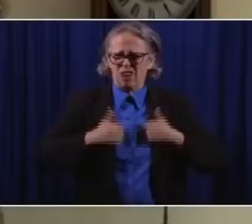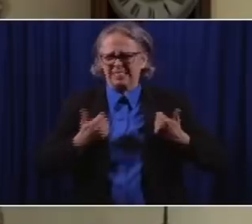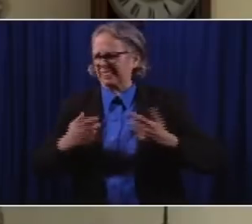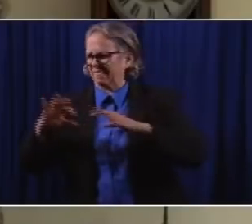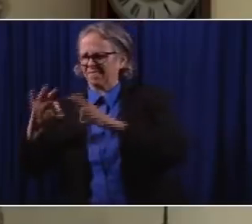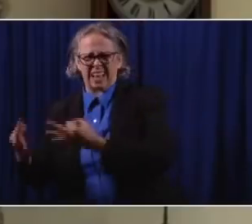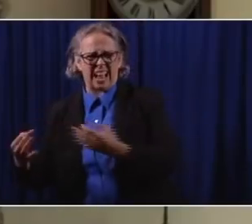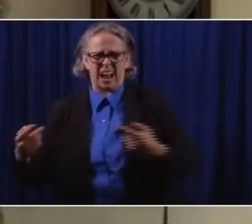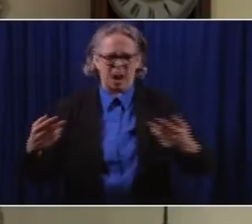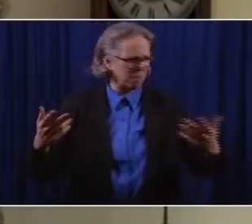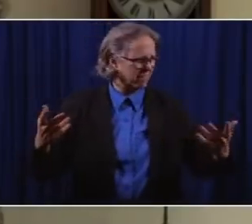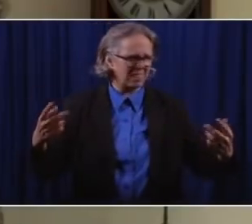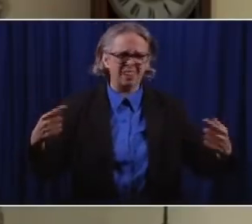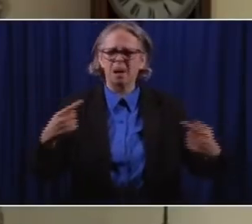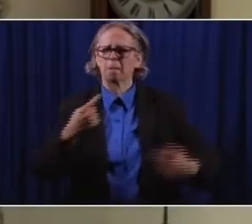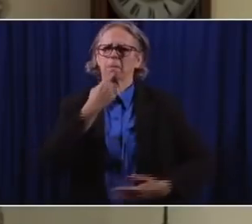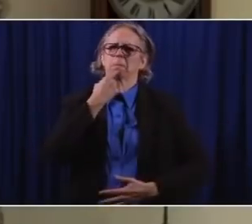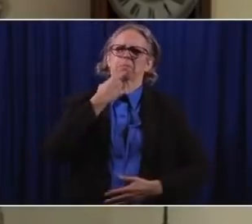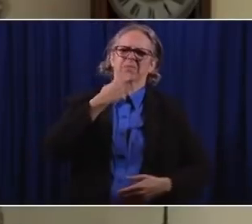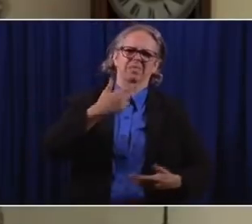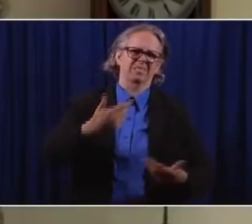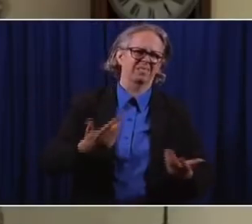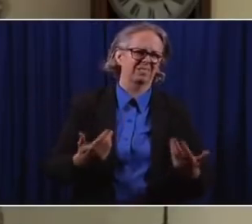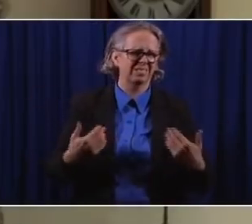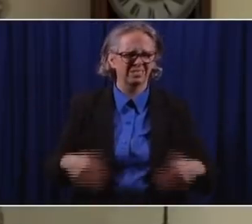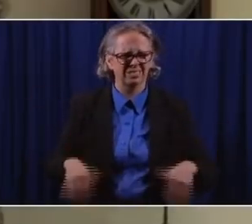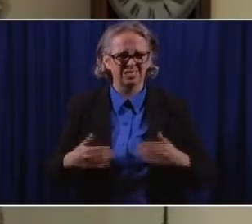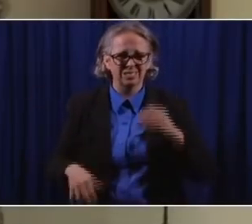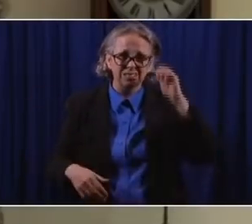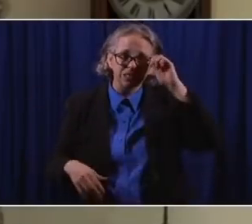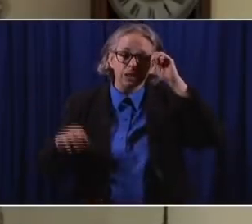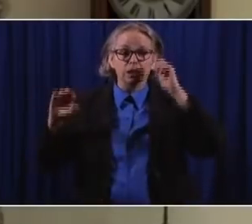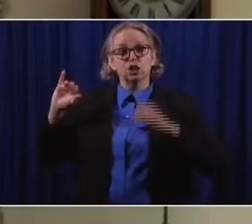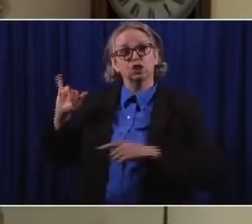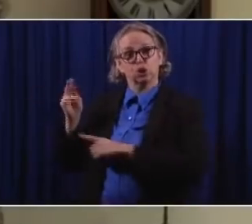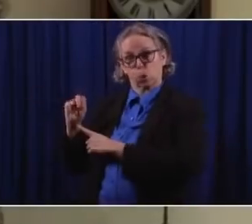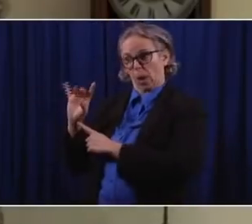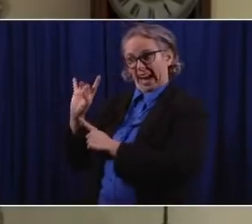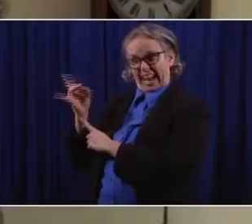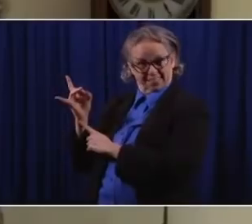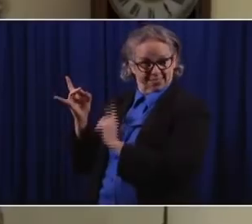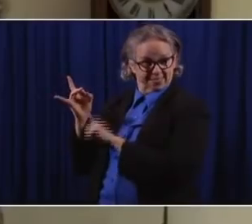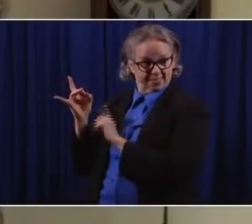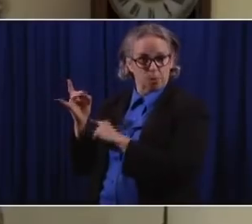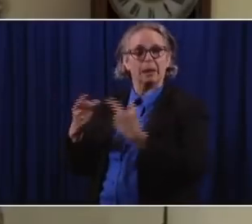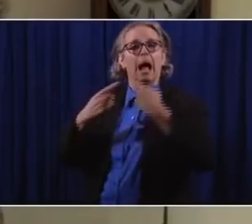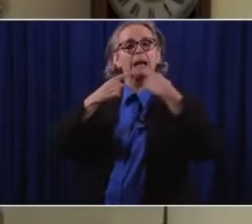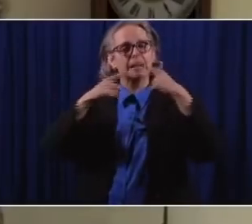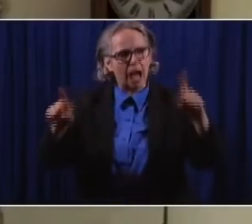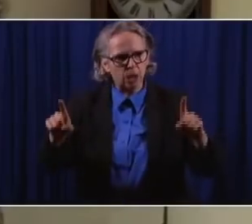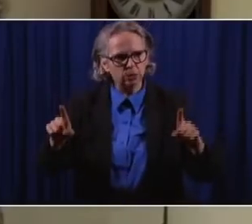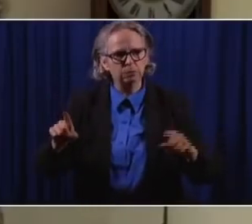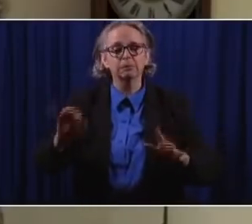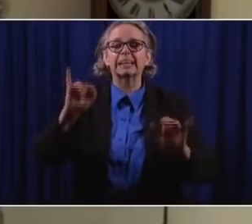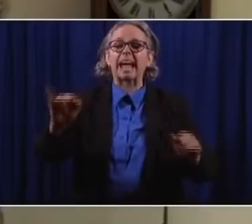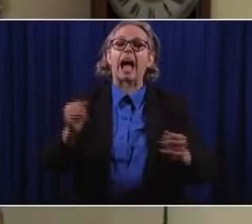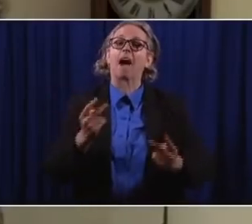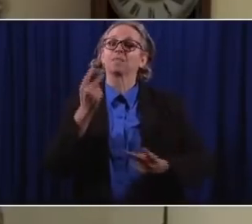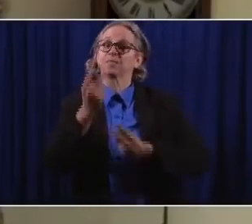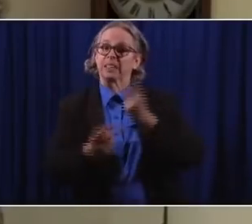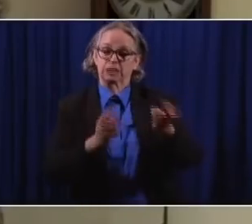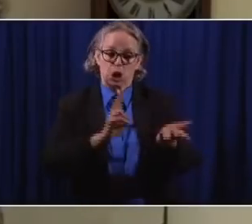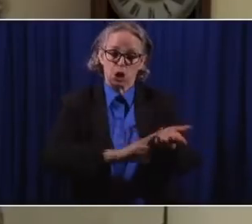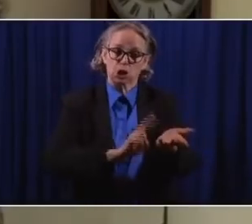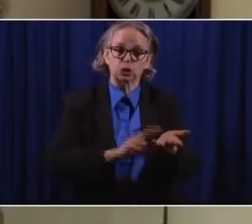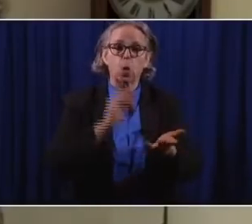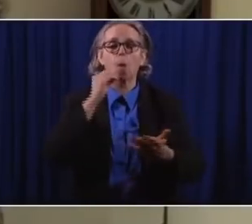so on June 8th, outdoor visits have been permitted at